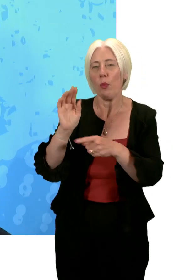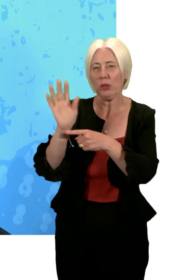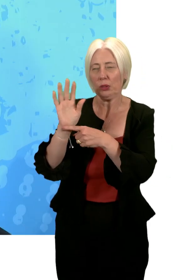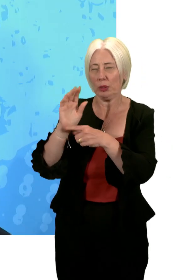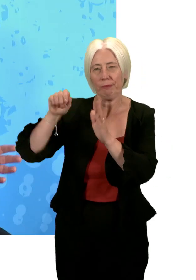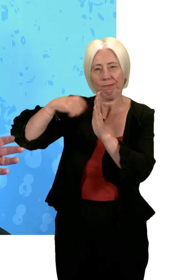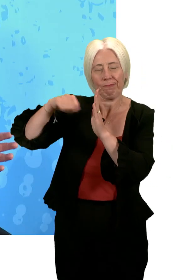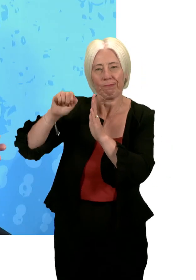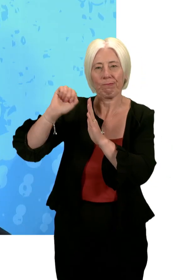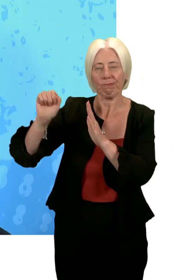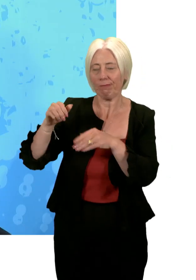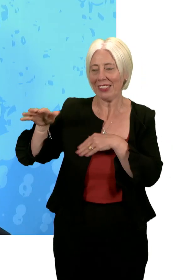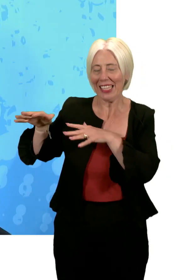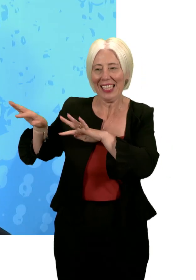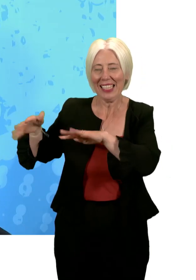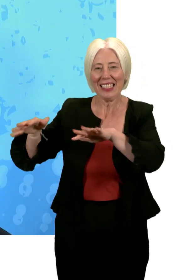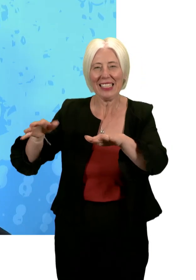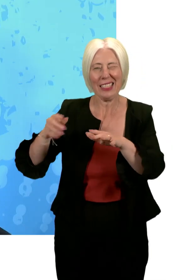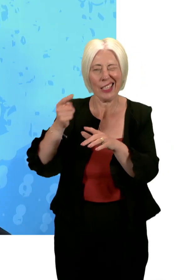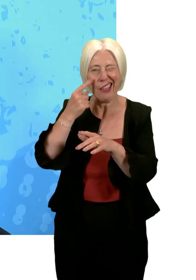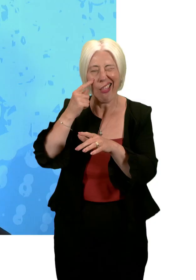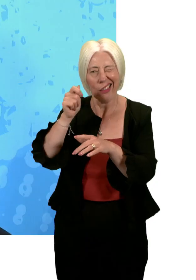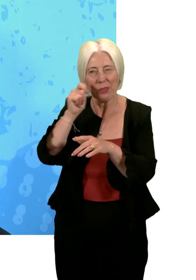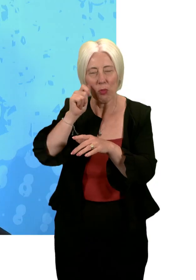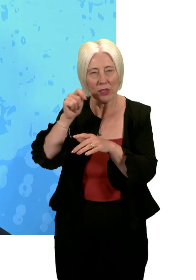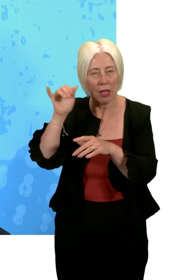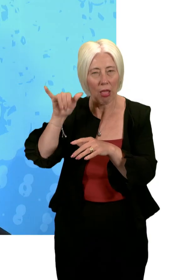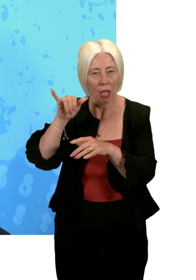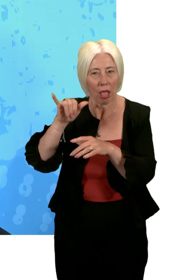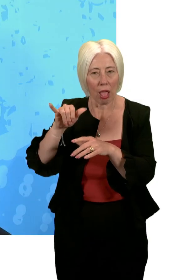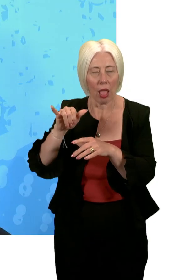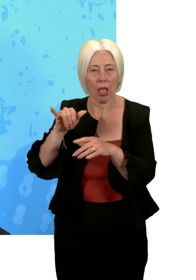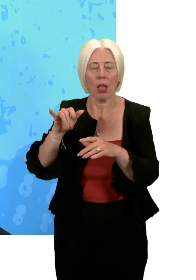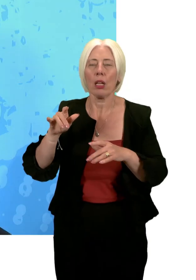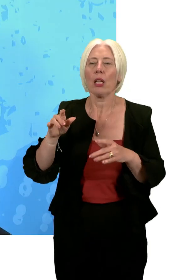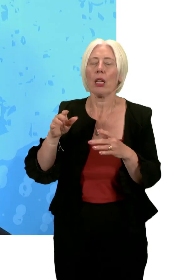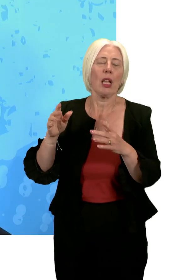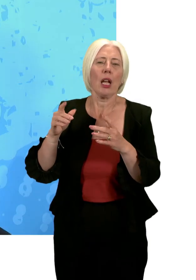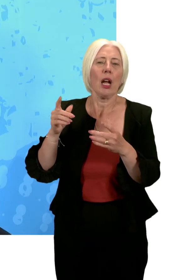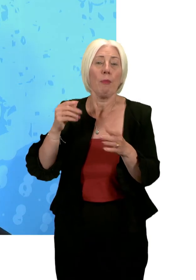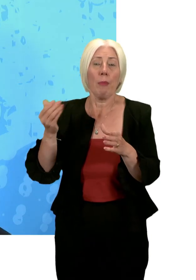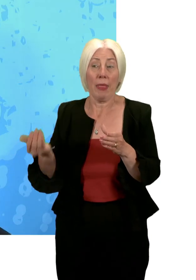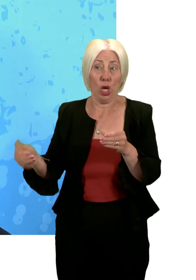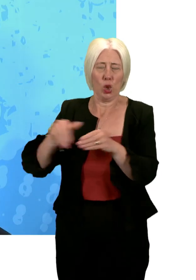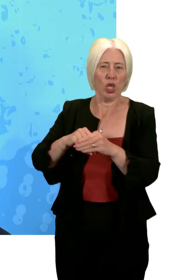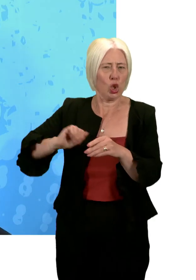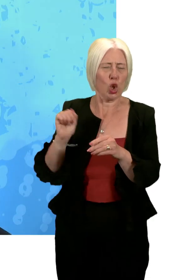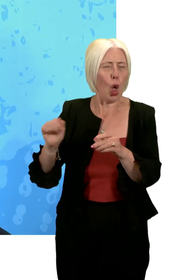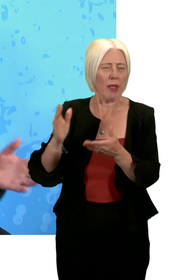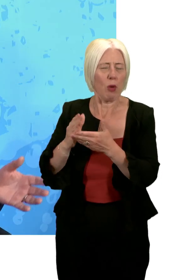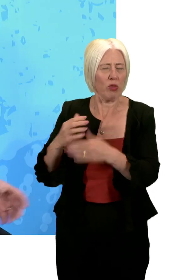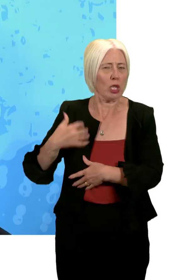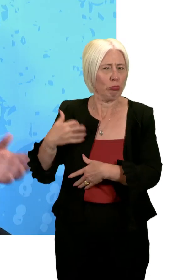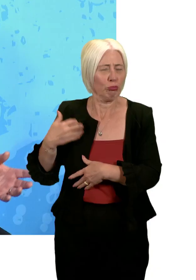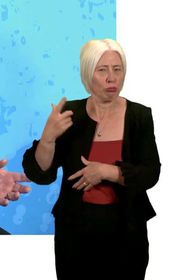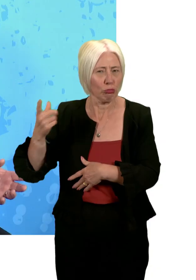So it was a very one-sided, they were talking about piracy and everything else, but they brought Scotland into it, which really annoyed me. And I had